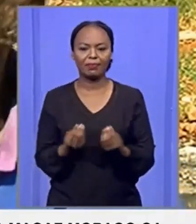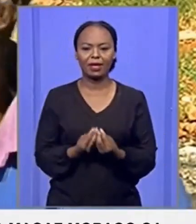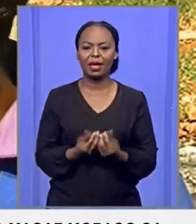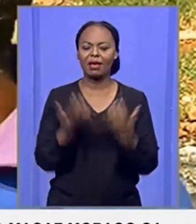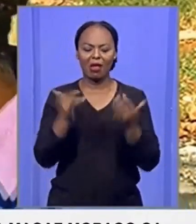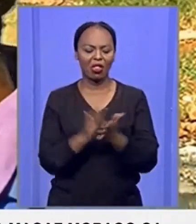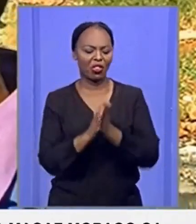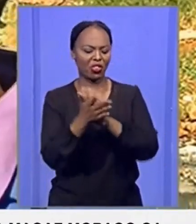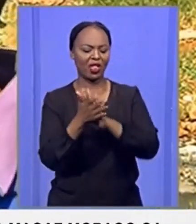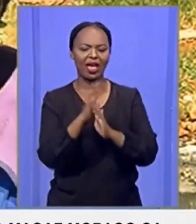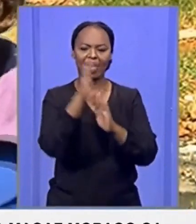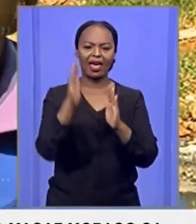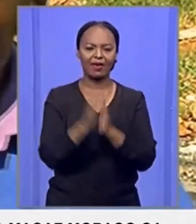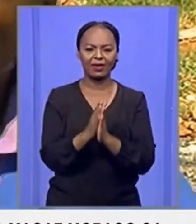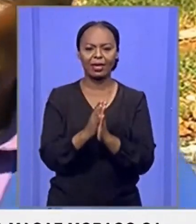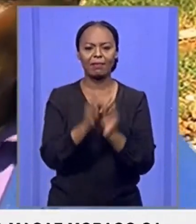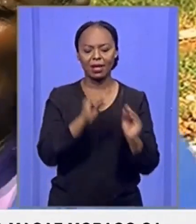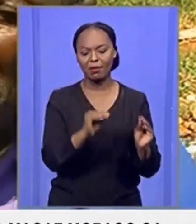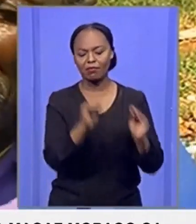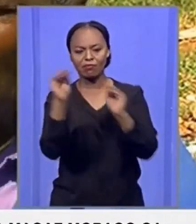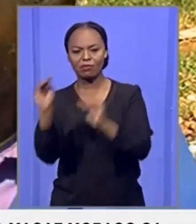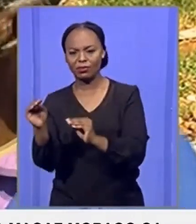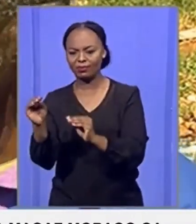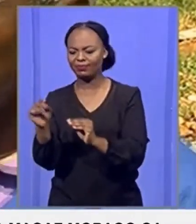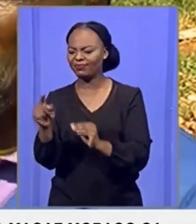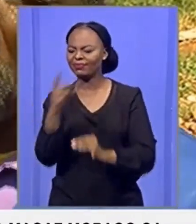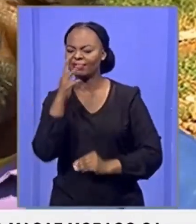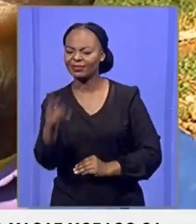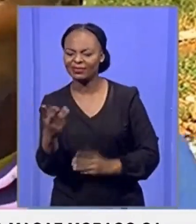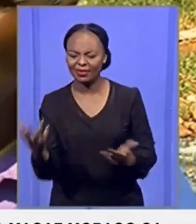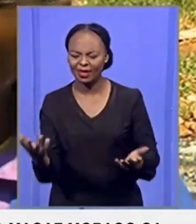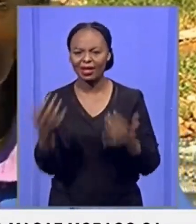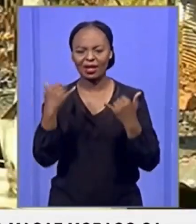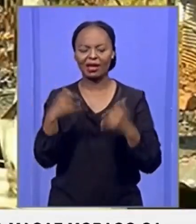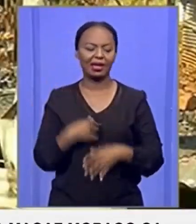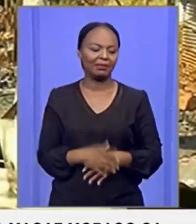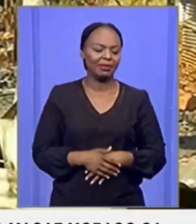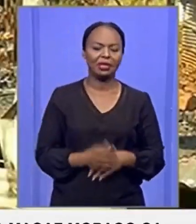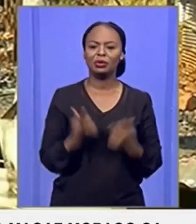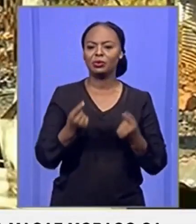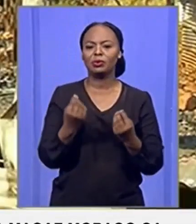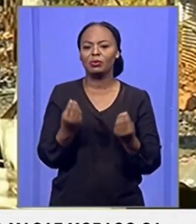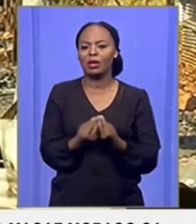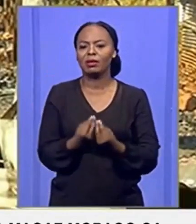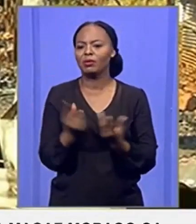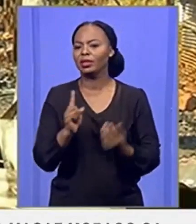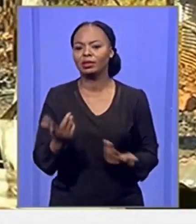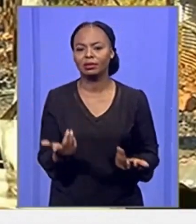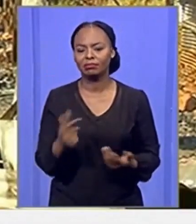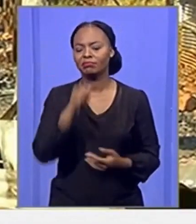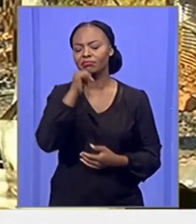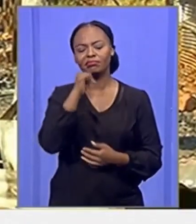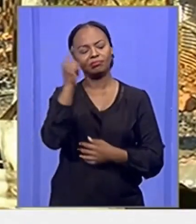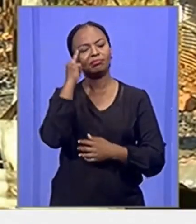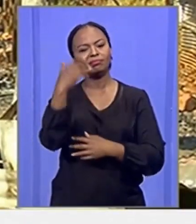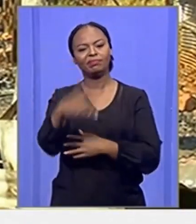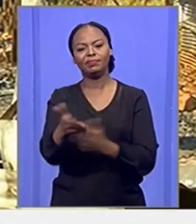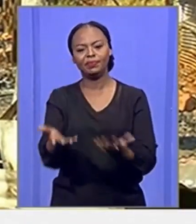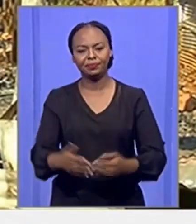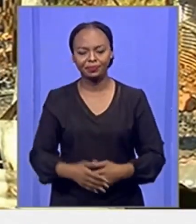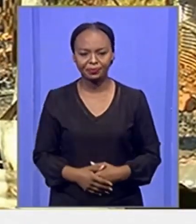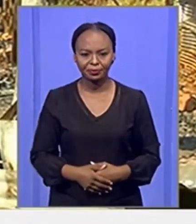tšhubile then ka tloga ka hwetša gore ga gona ntho nka e dirago bjale ke no thorobalela mo sekankeng. Bana soge ke bolela se ke fole ba kgopelela motseng go ke ba